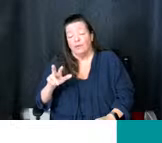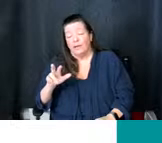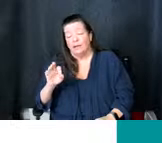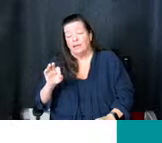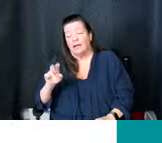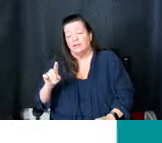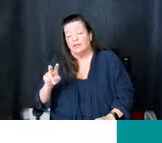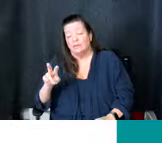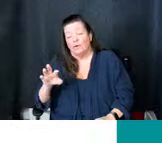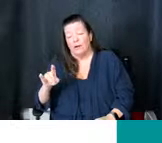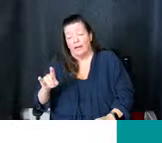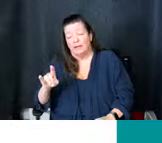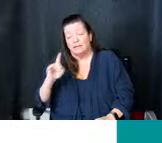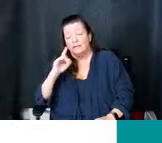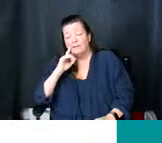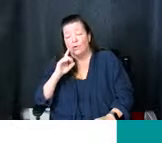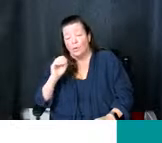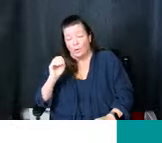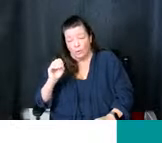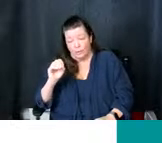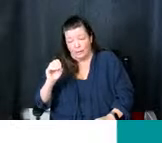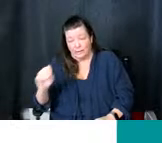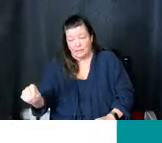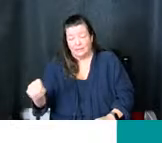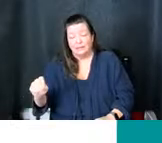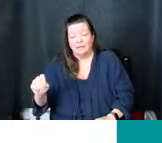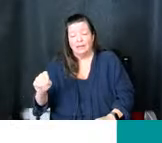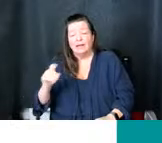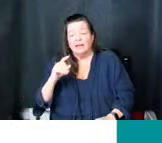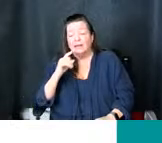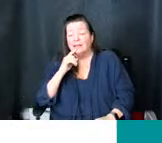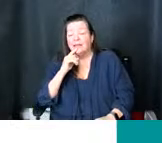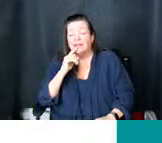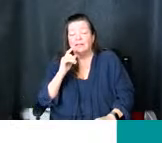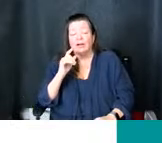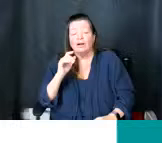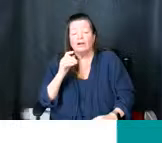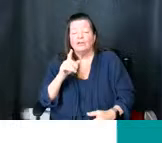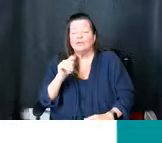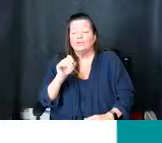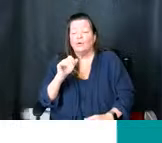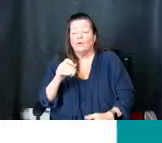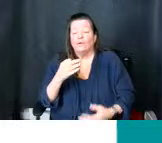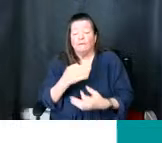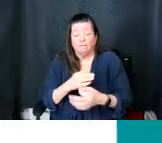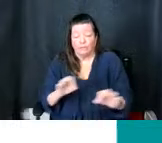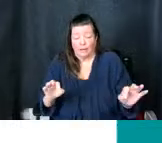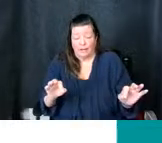503-897-9218 for Oregonians. May also use our toll-free number,